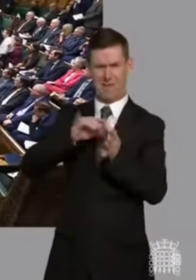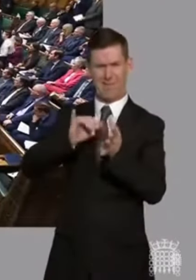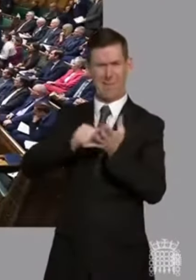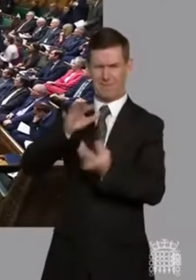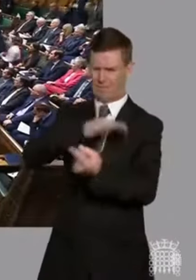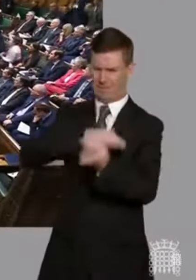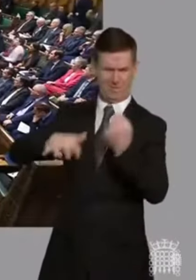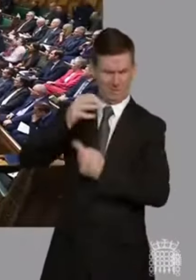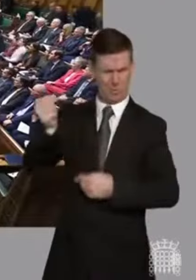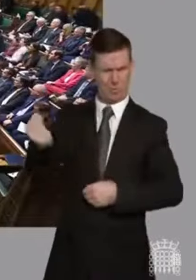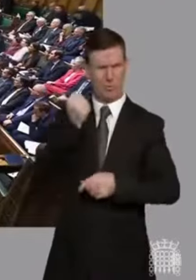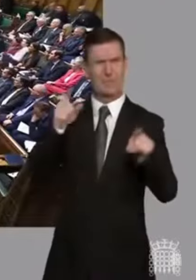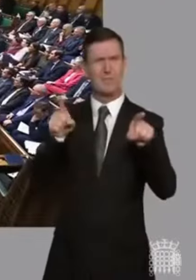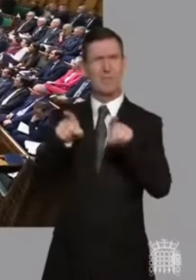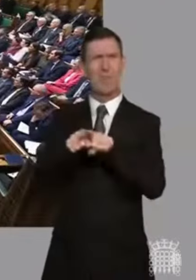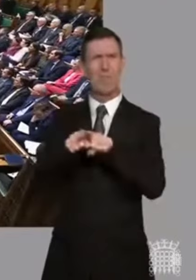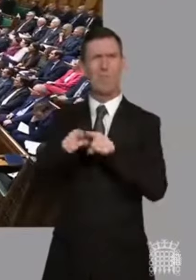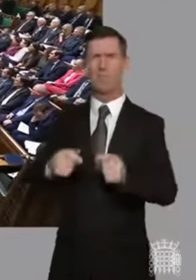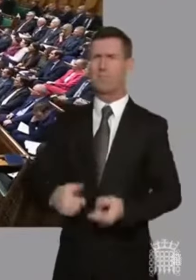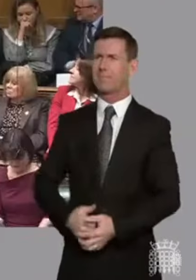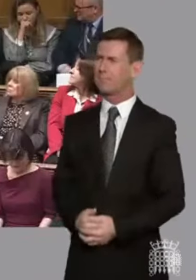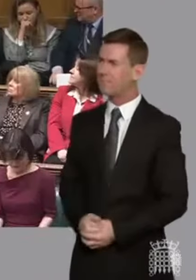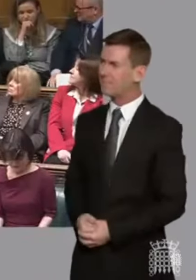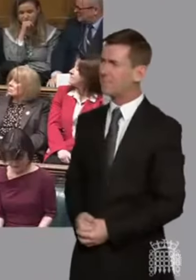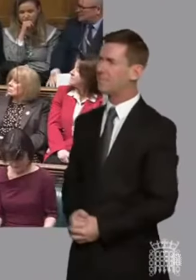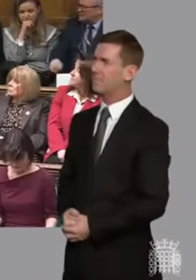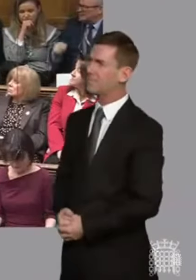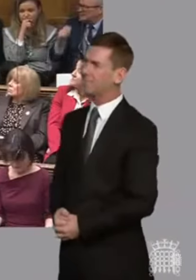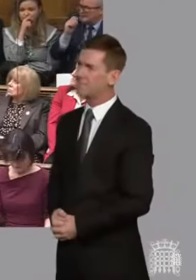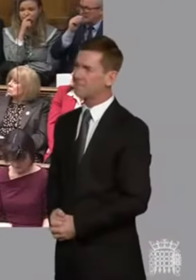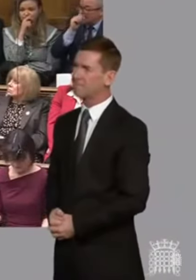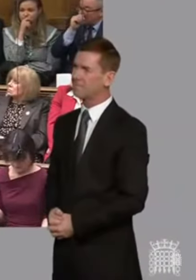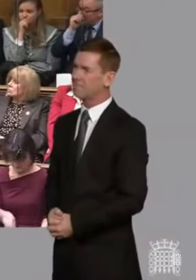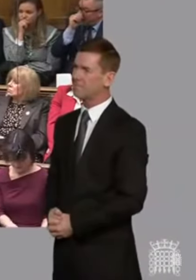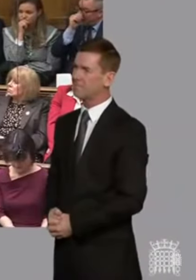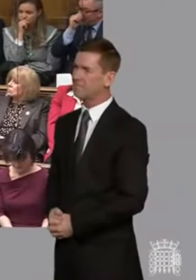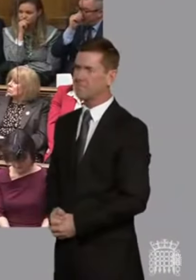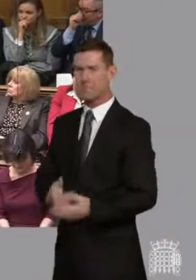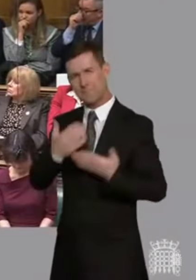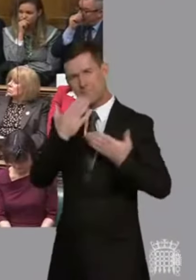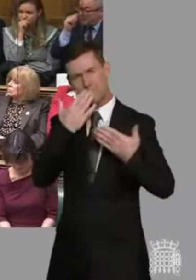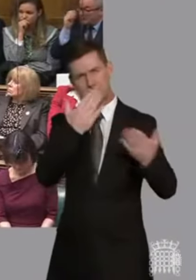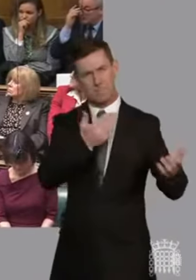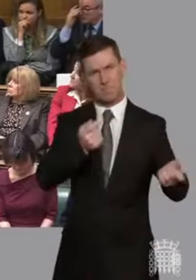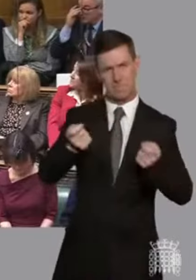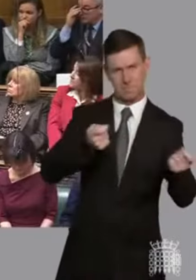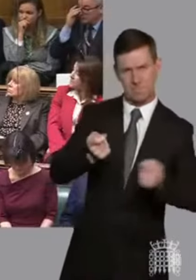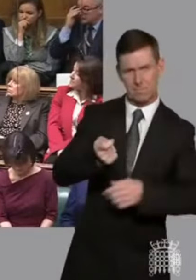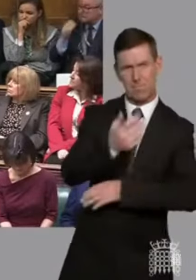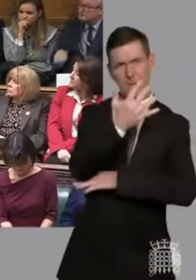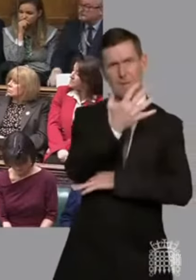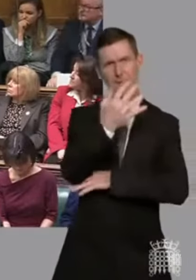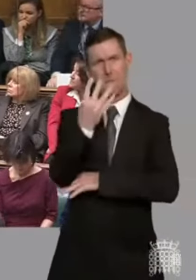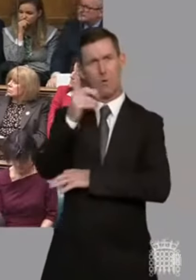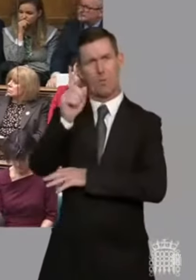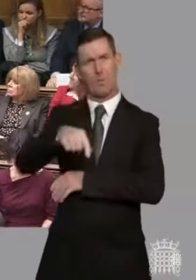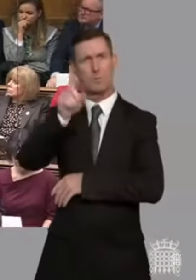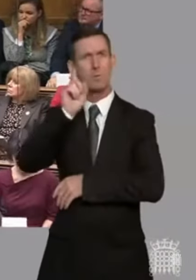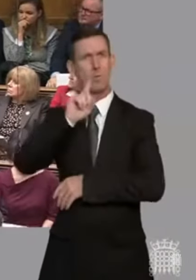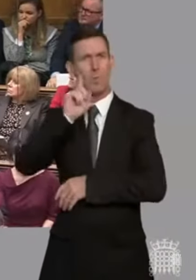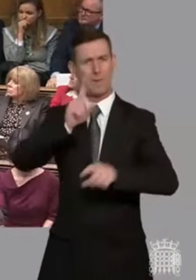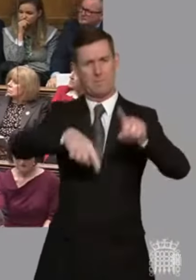Thank you, Mr. Speaker. 54,000 women a year lose their jobs when they are pregnant or on maternity leave. 1 in 10 HR managers say they